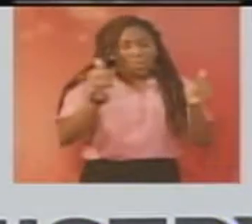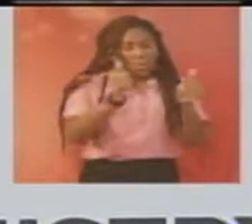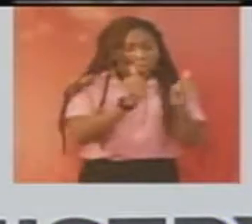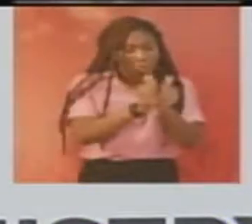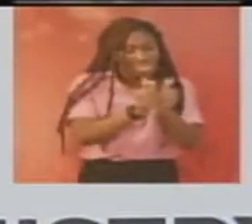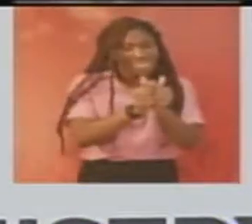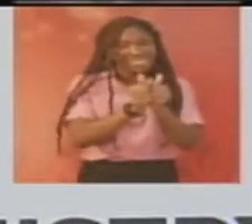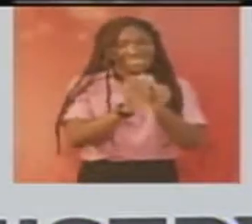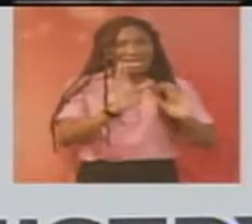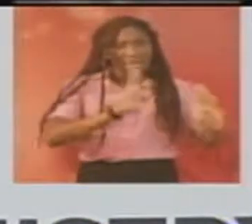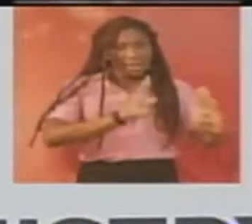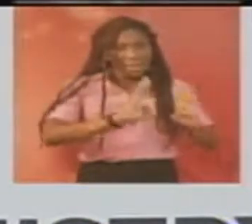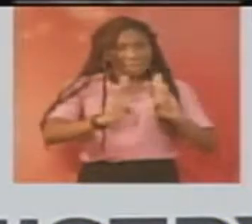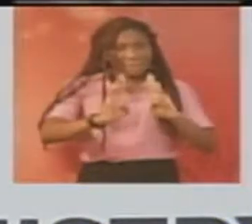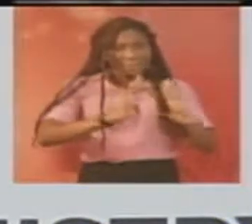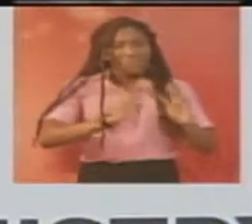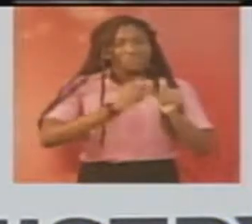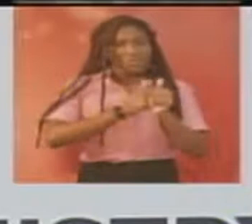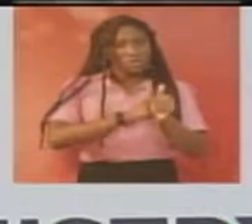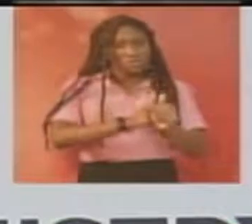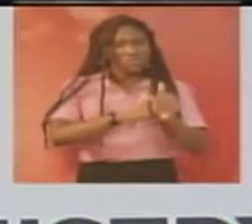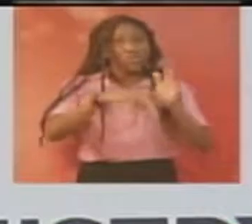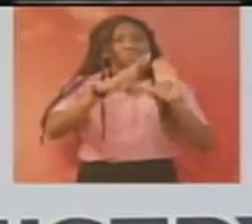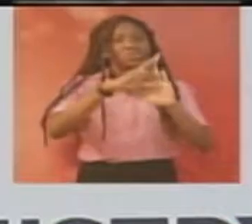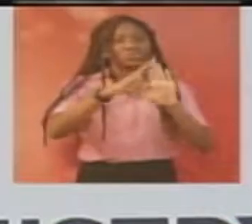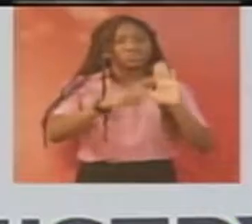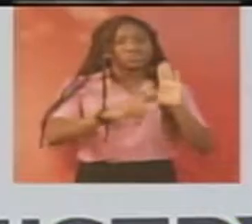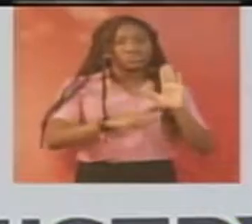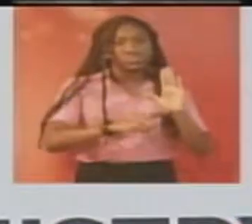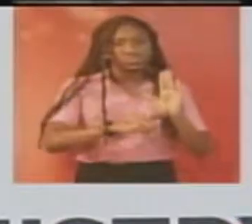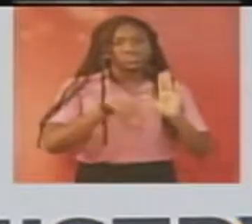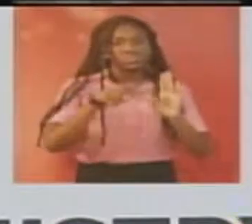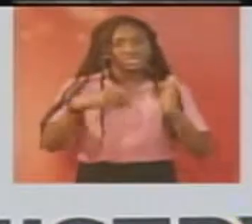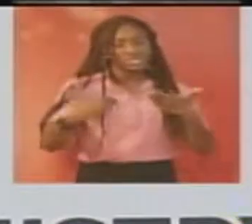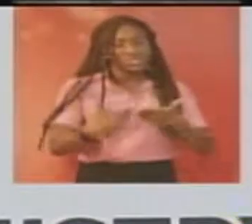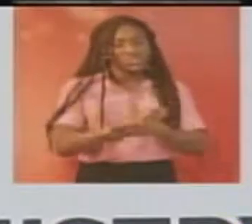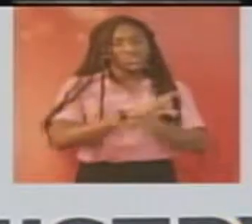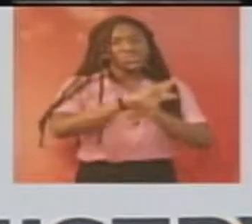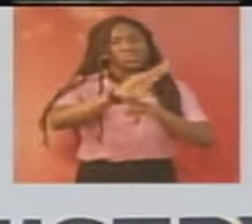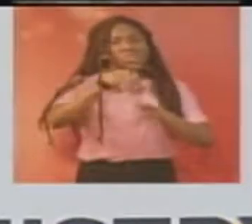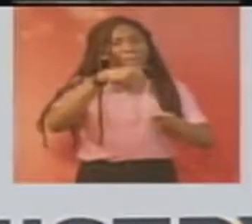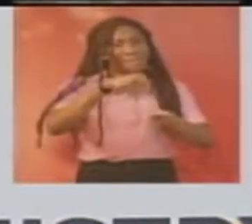we've been emphasizing as part of the new normal. So when you say